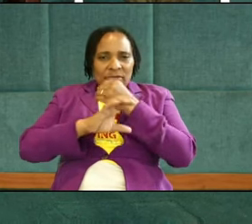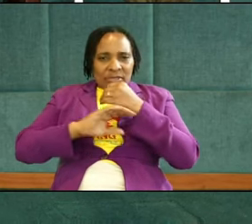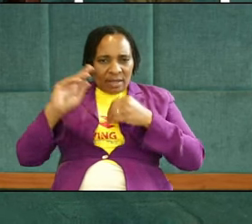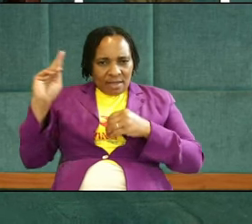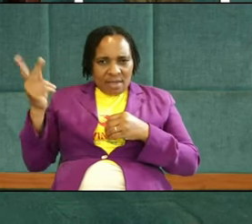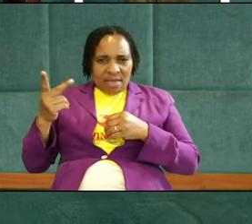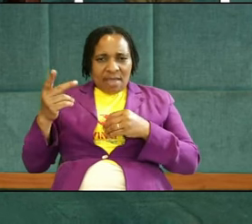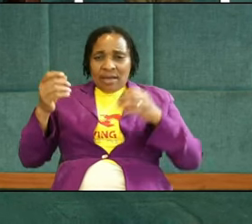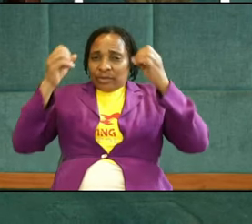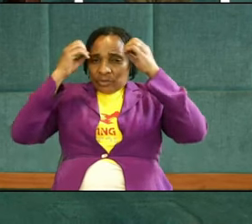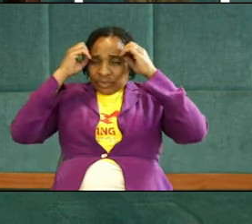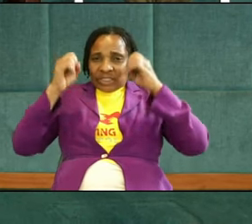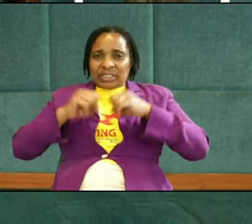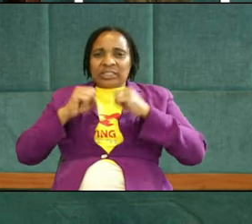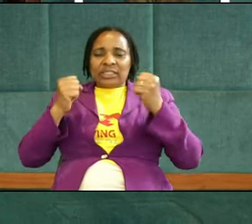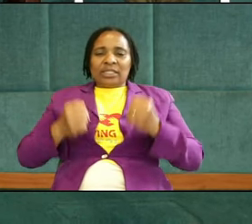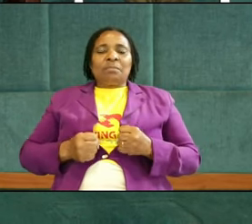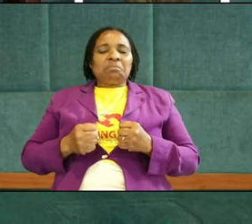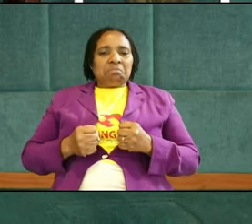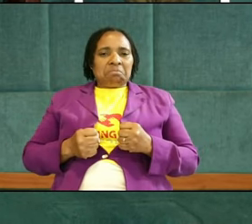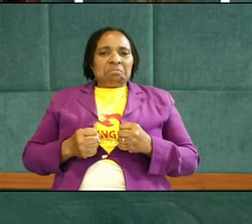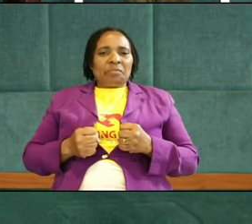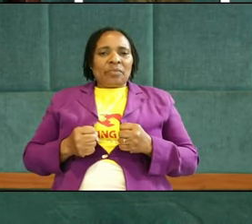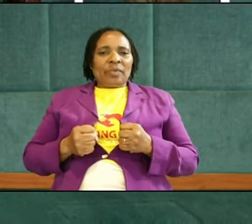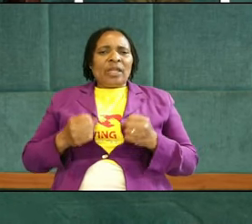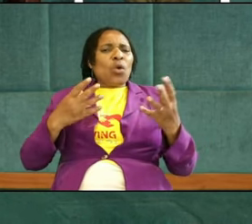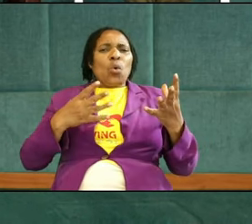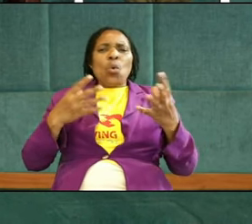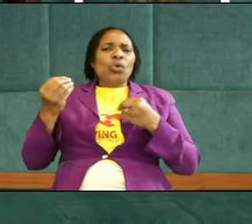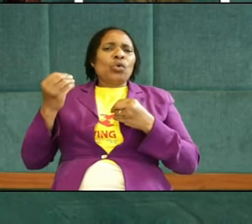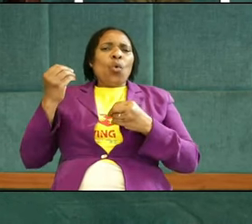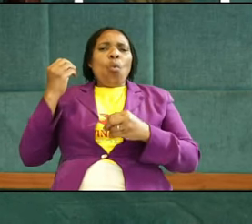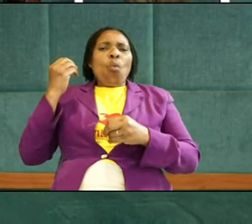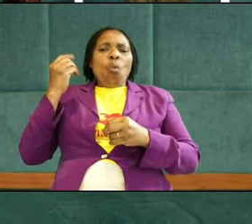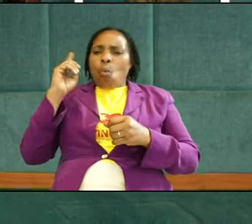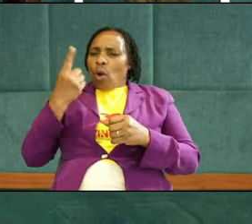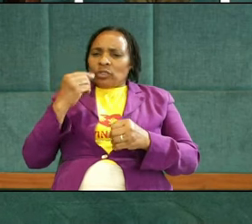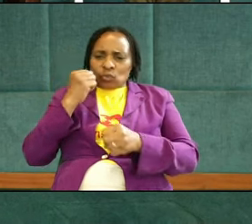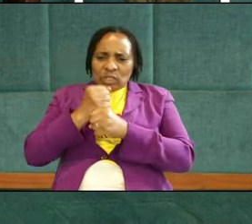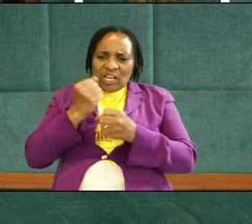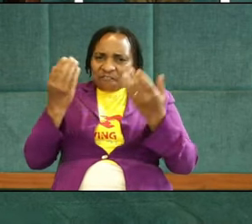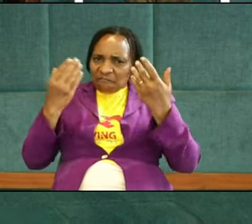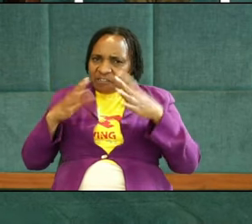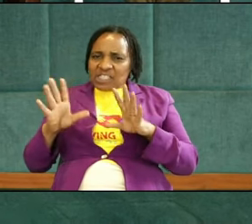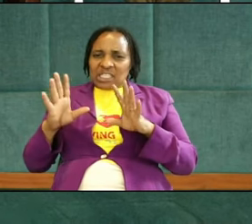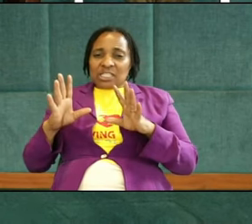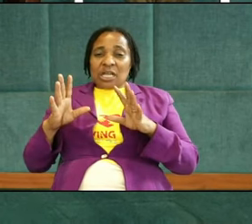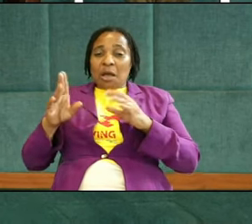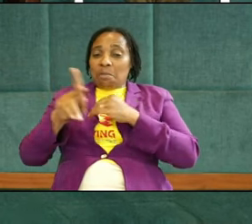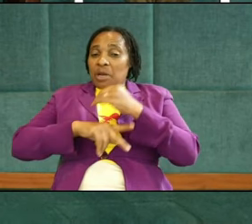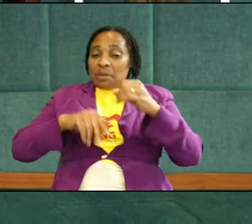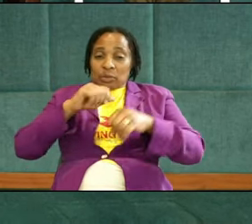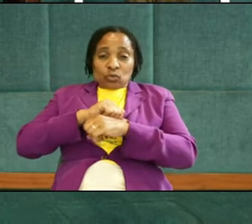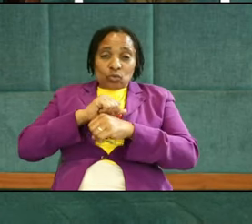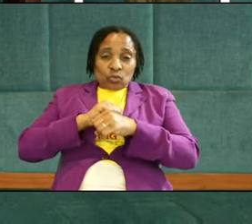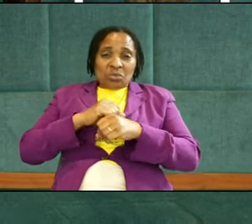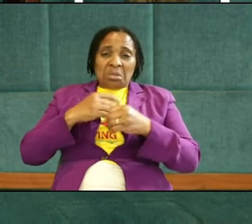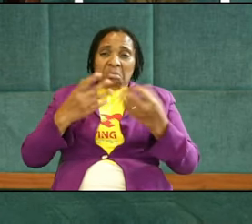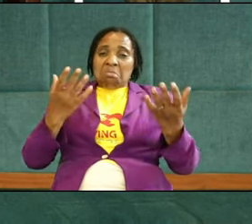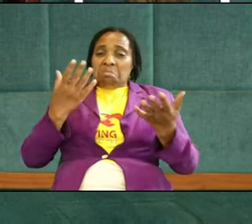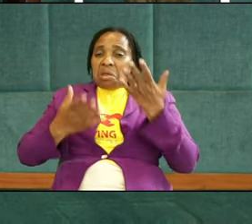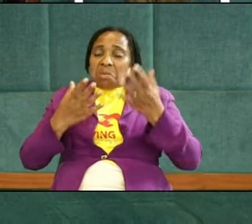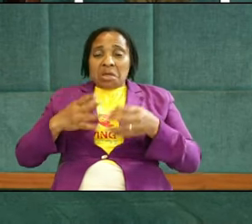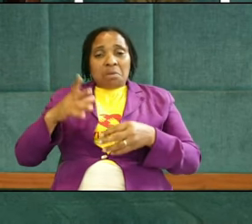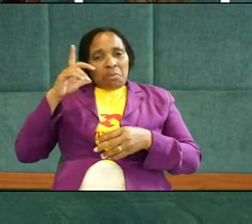the education system, mostly how it goes is once you're done with primary school, most people who are not even in boarding schools